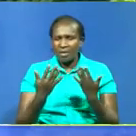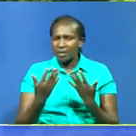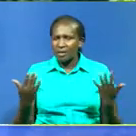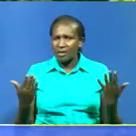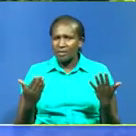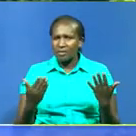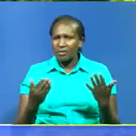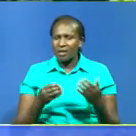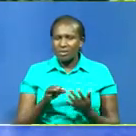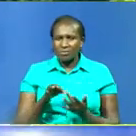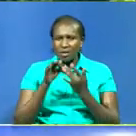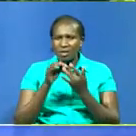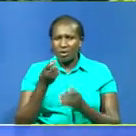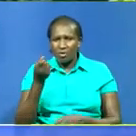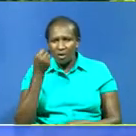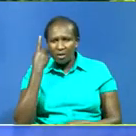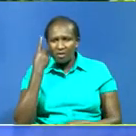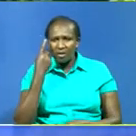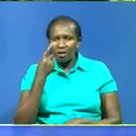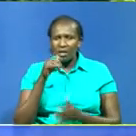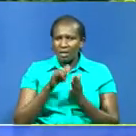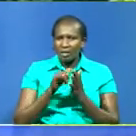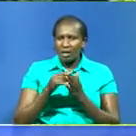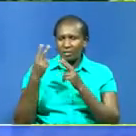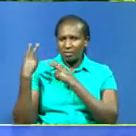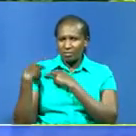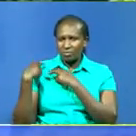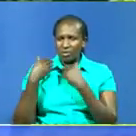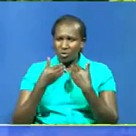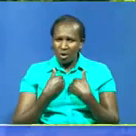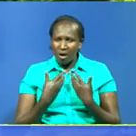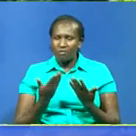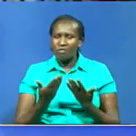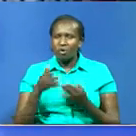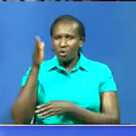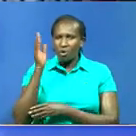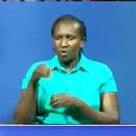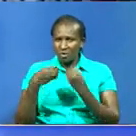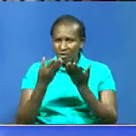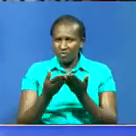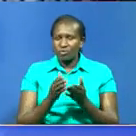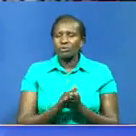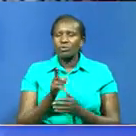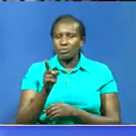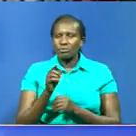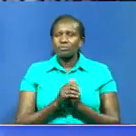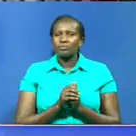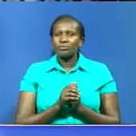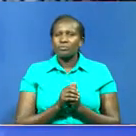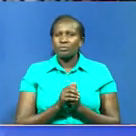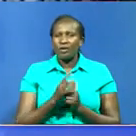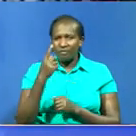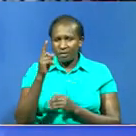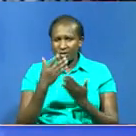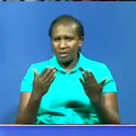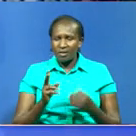doing. So the question is, do you understand that kuna mzigo umekelewa, there's a purpose Mungu amekupea in that particular season? That's the first thing.